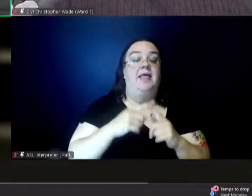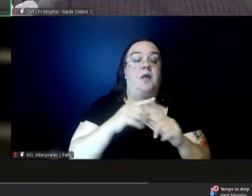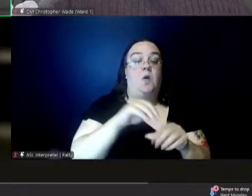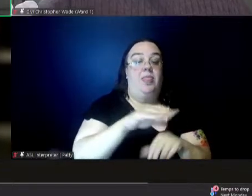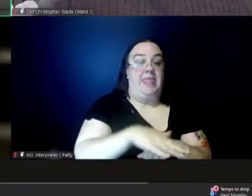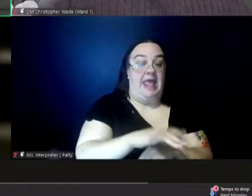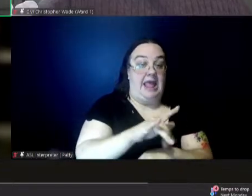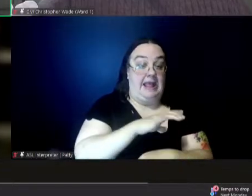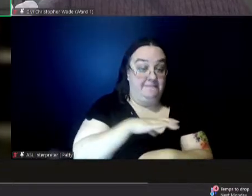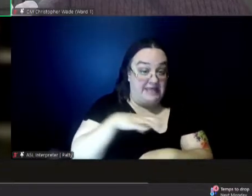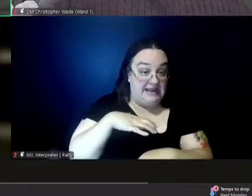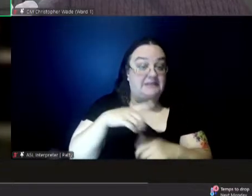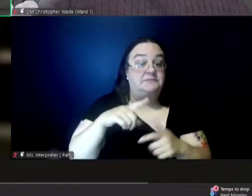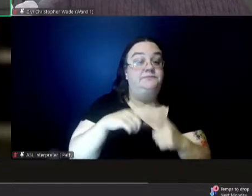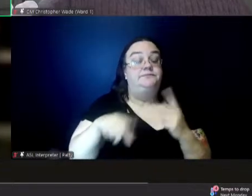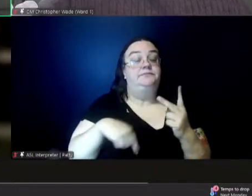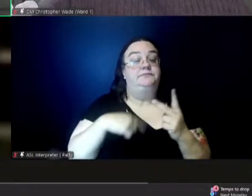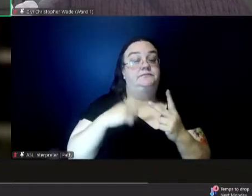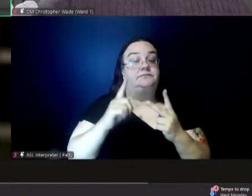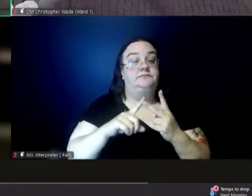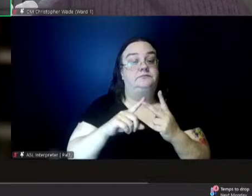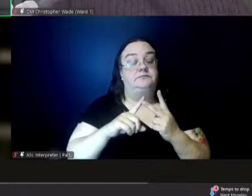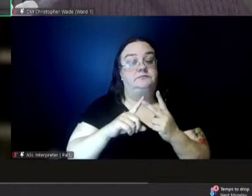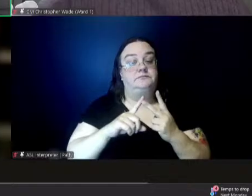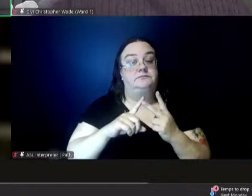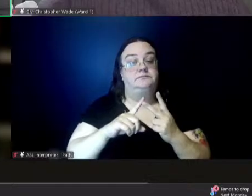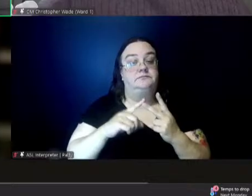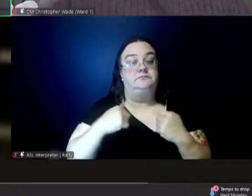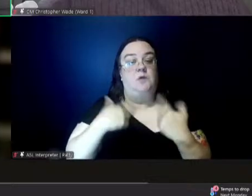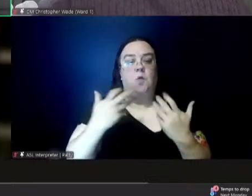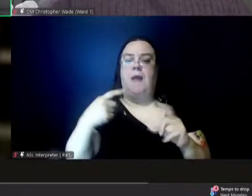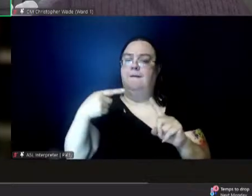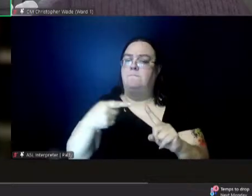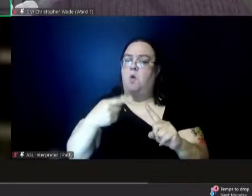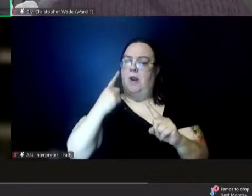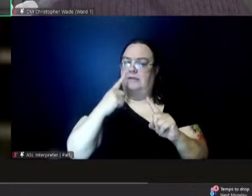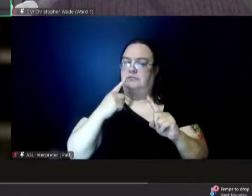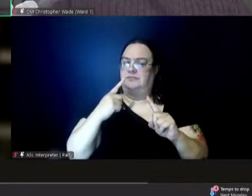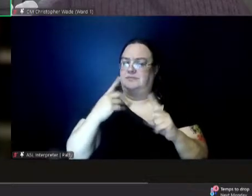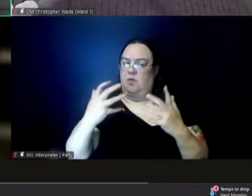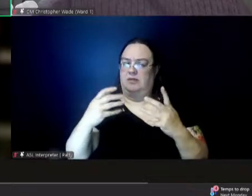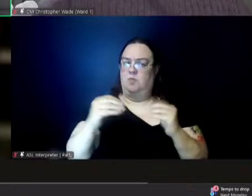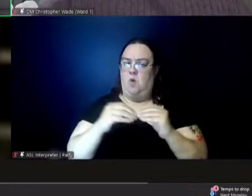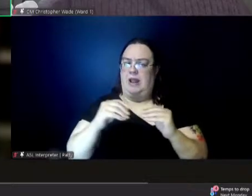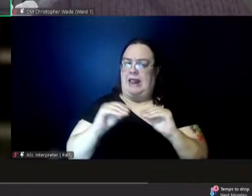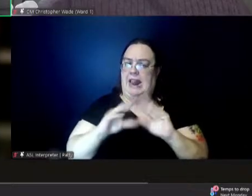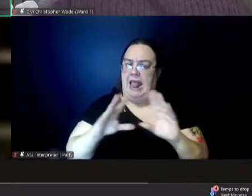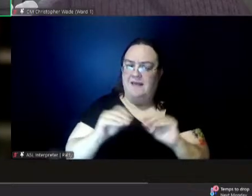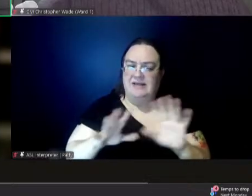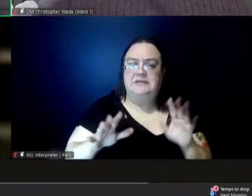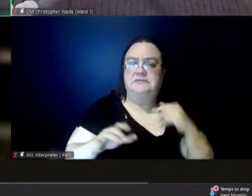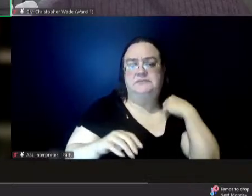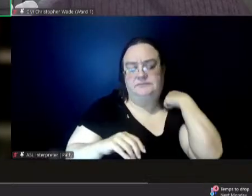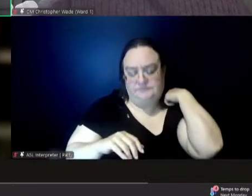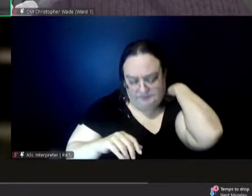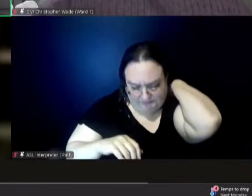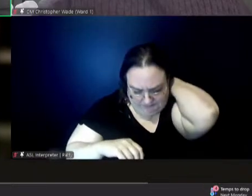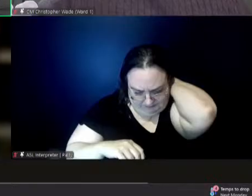Two, I just want point of clarification, and this is pretty much clarifying